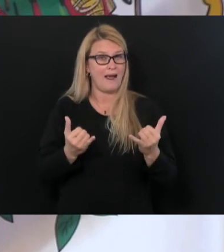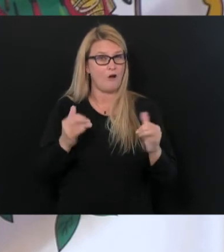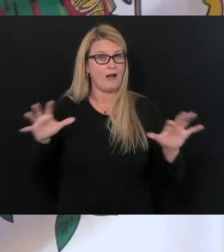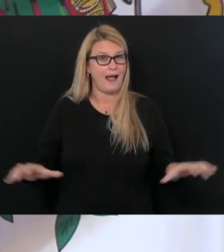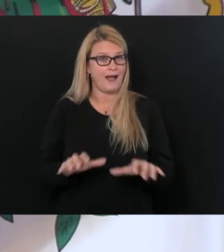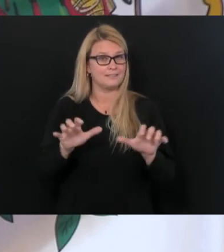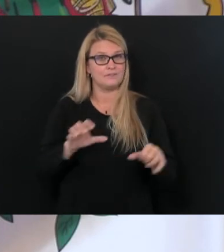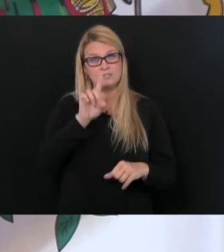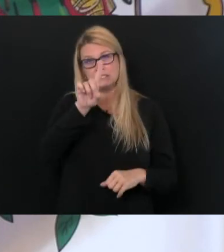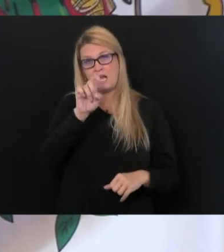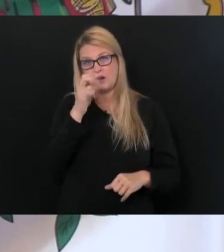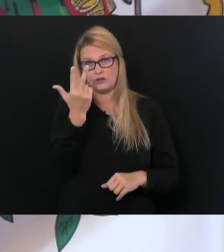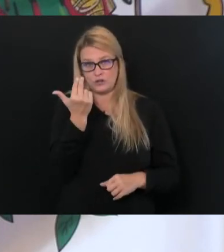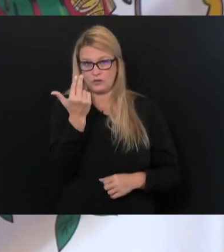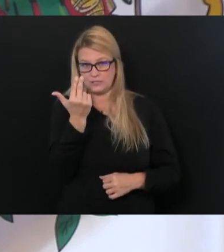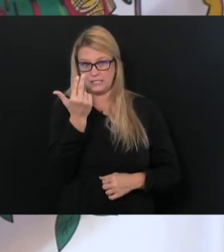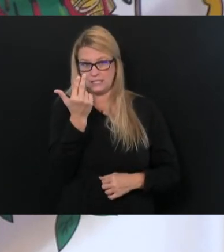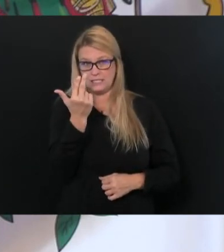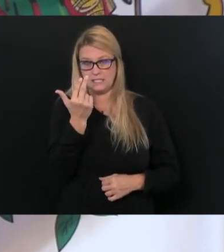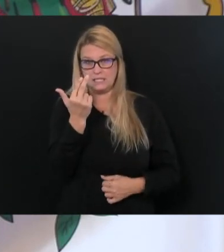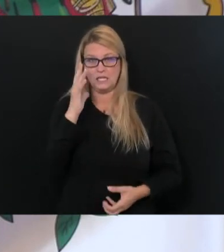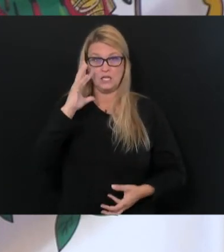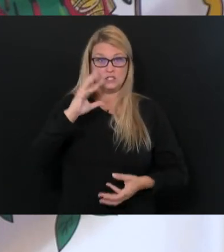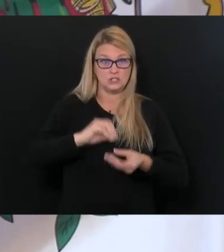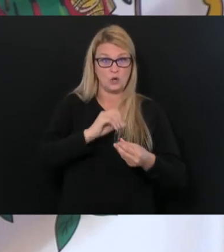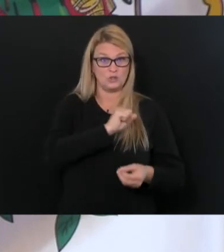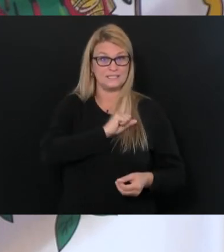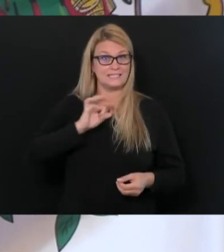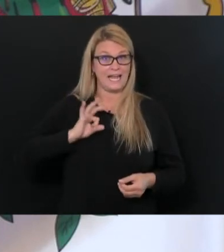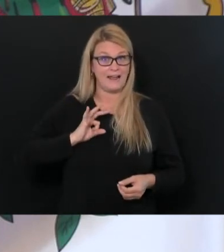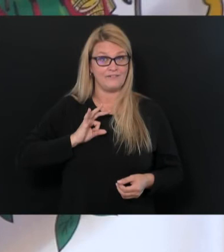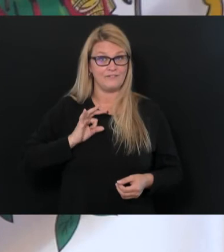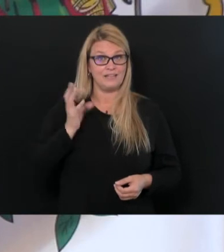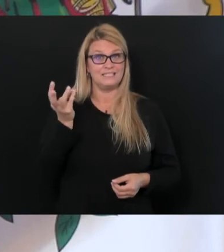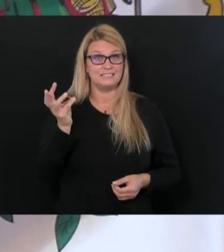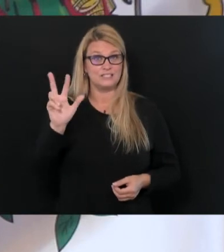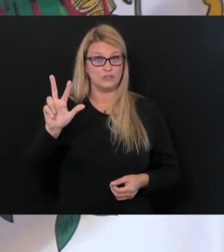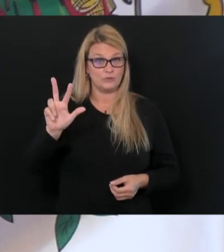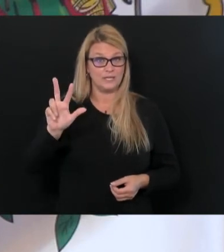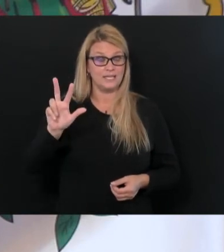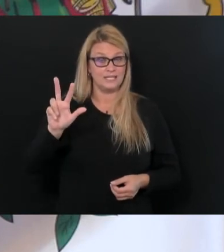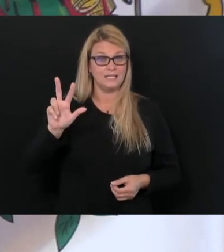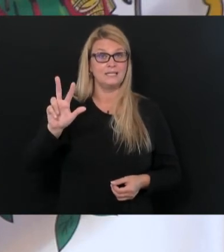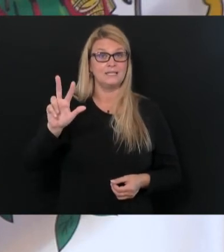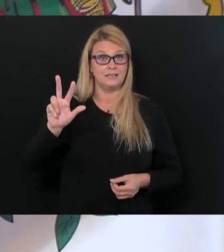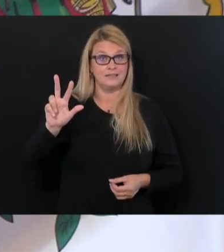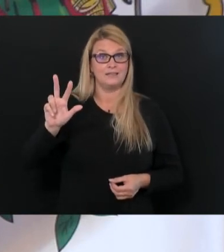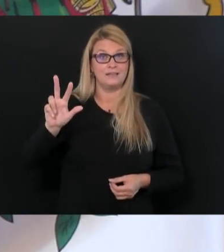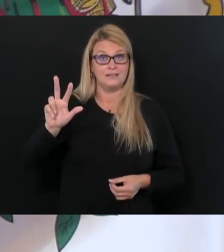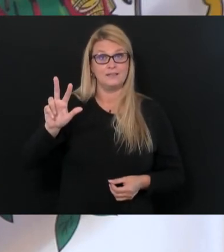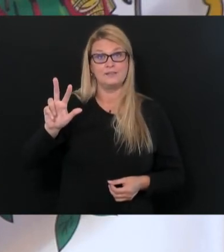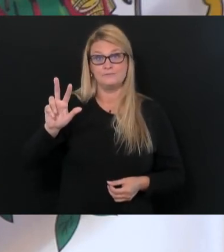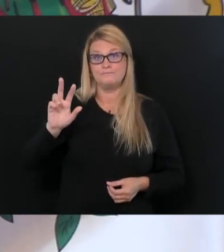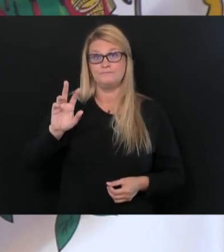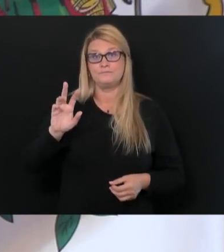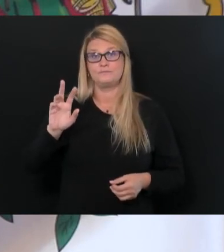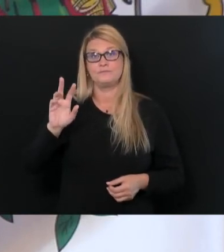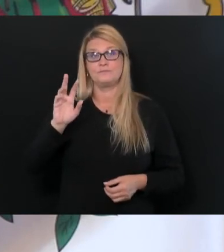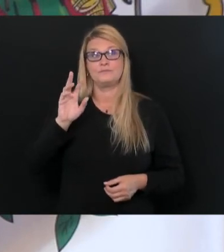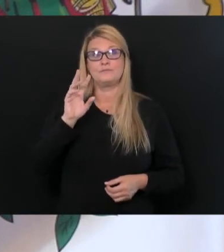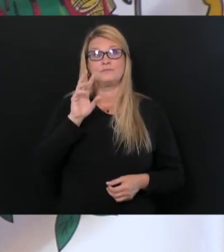is 113. The total staff cases is 63. The Department of